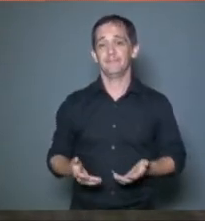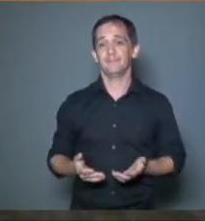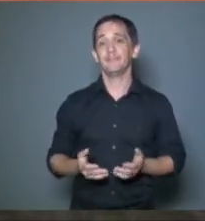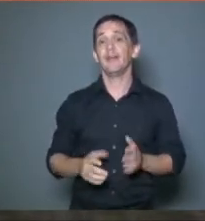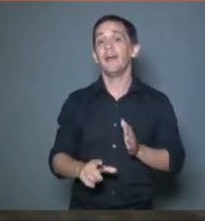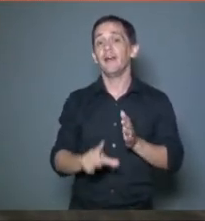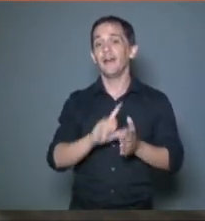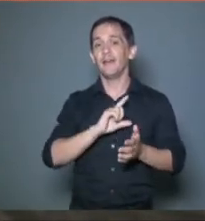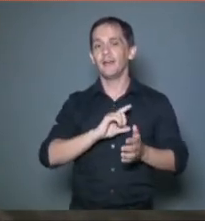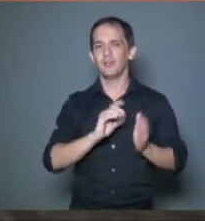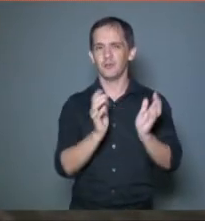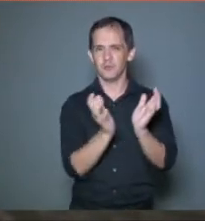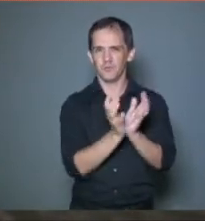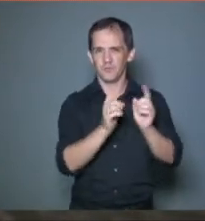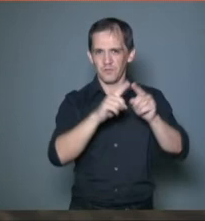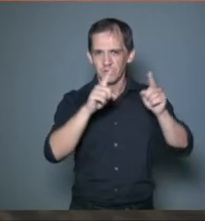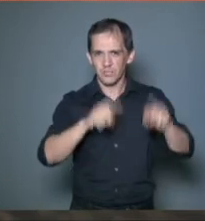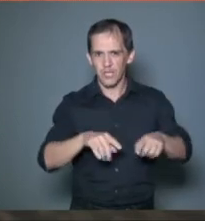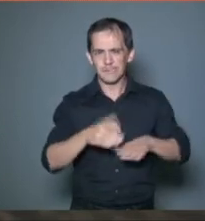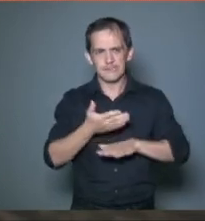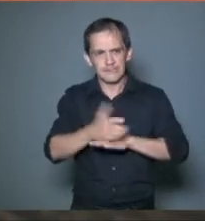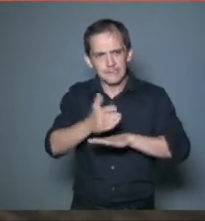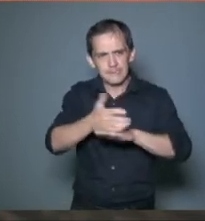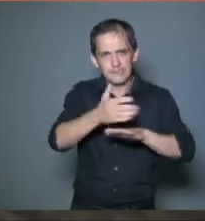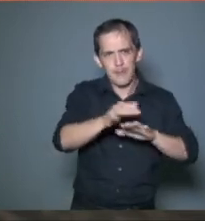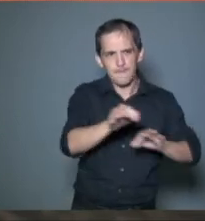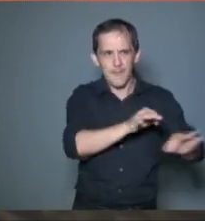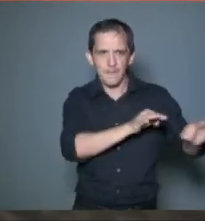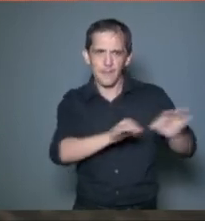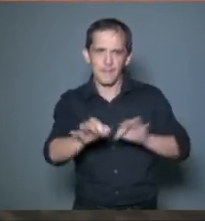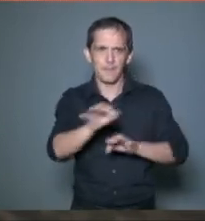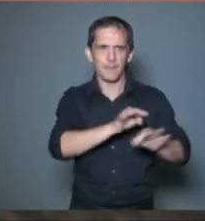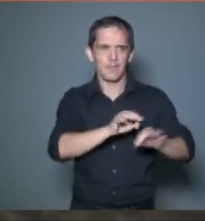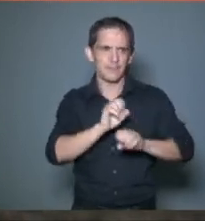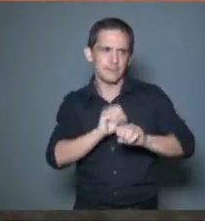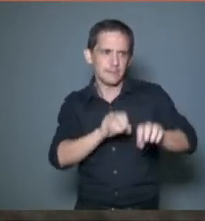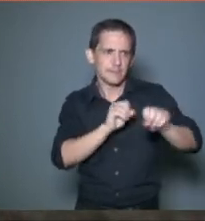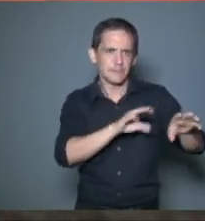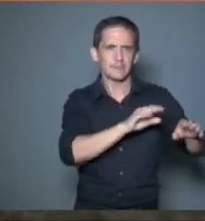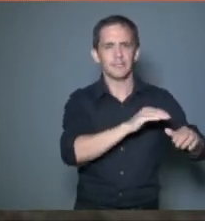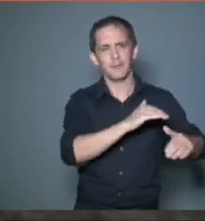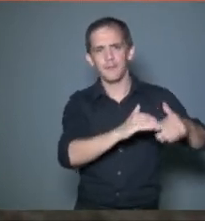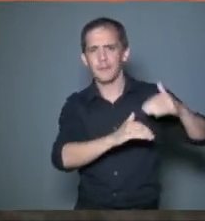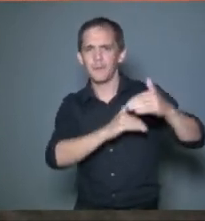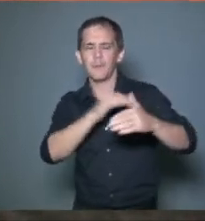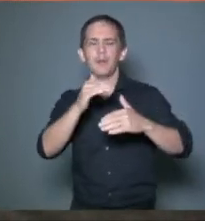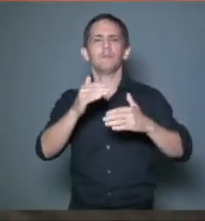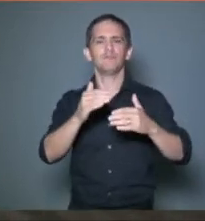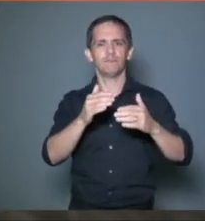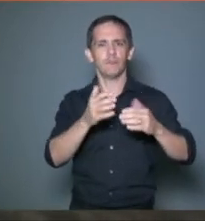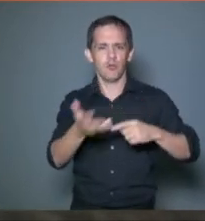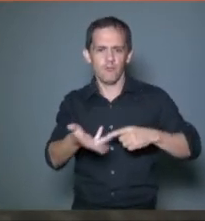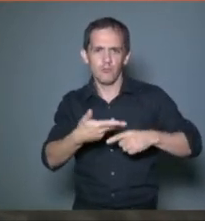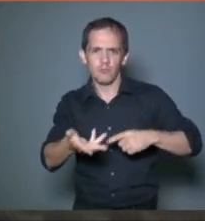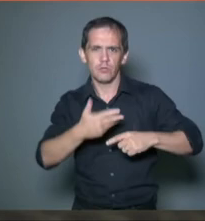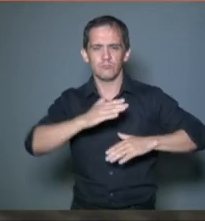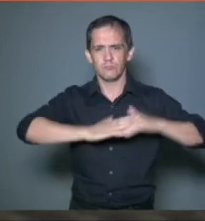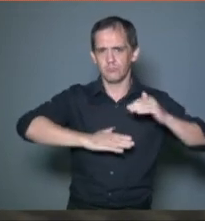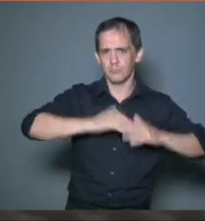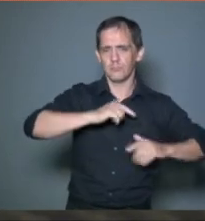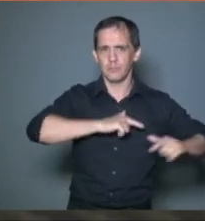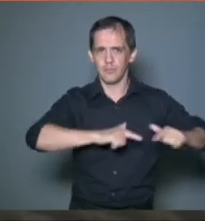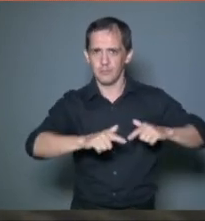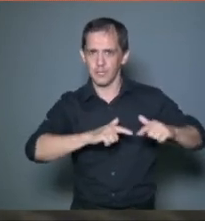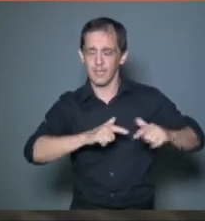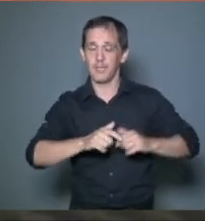to reinforce how prepared we are to keep on growing, to keep on evolving